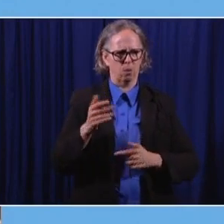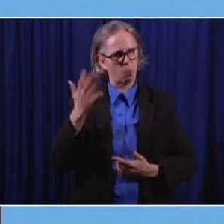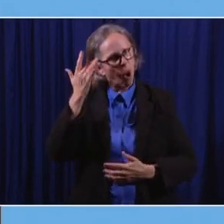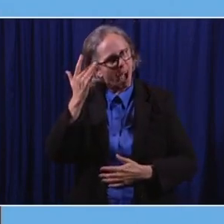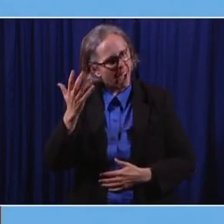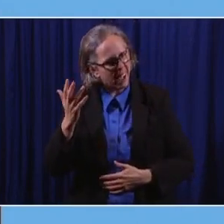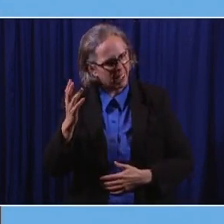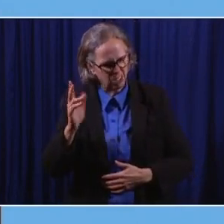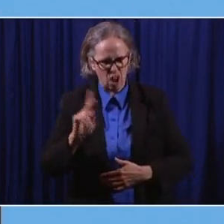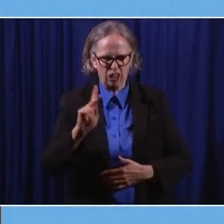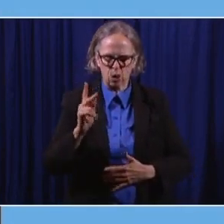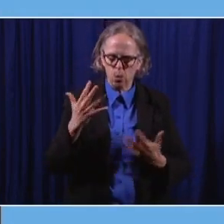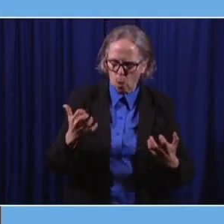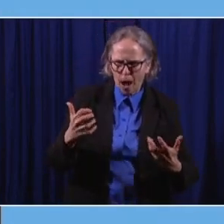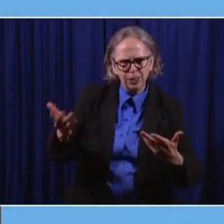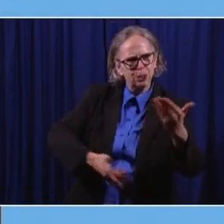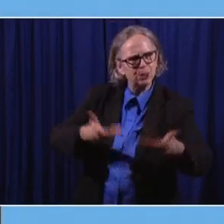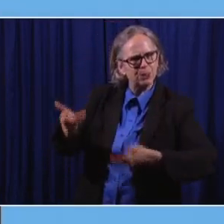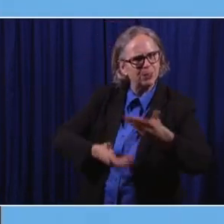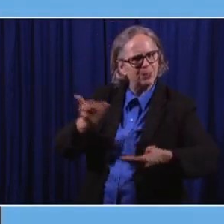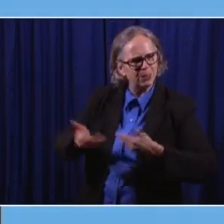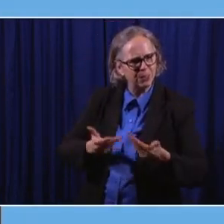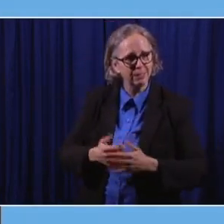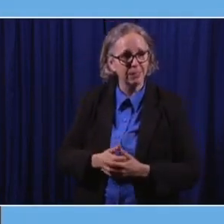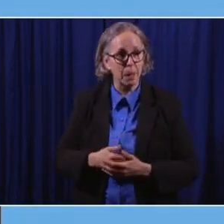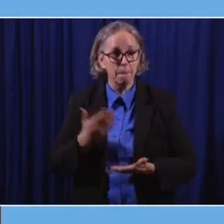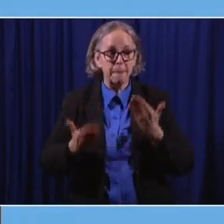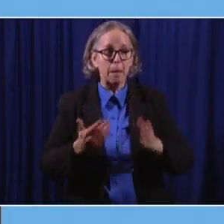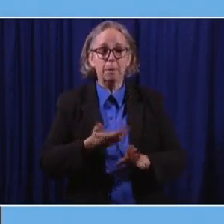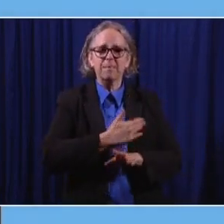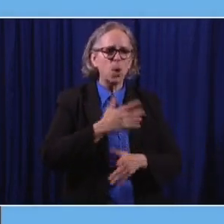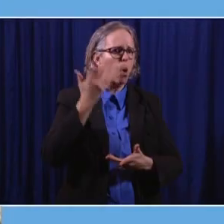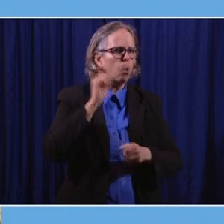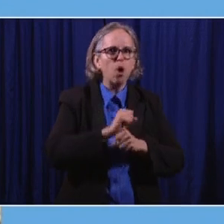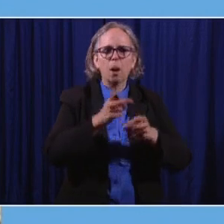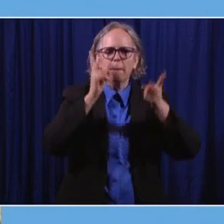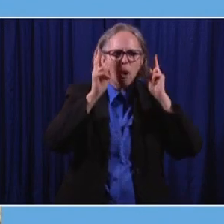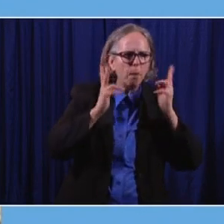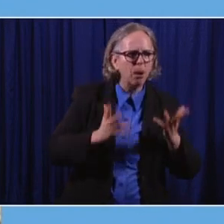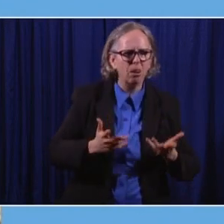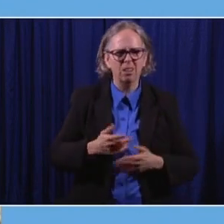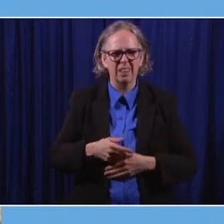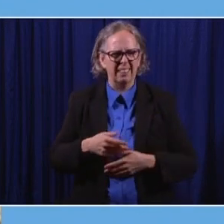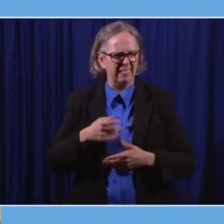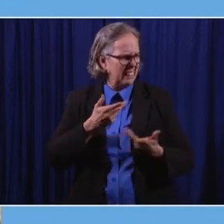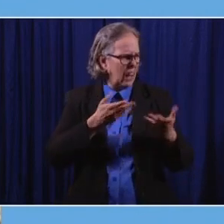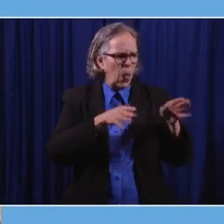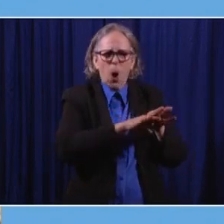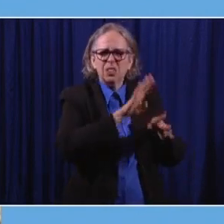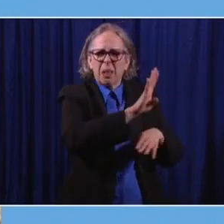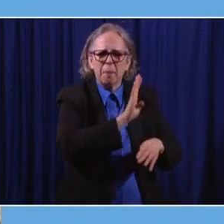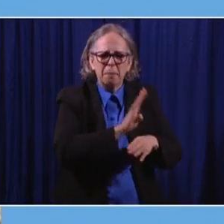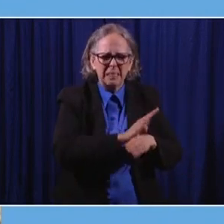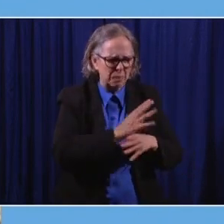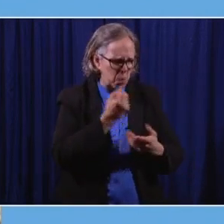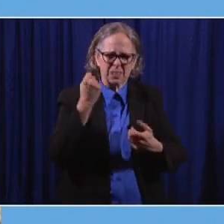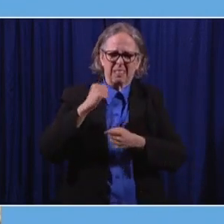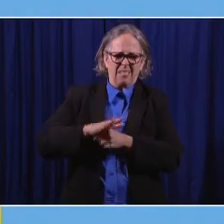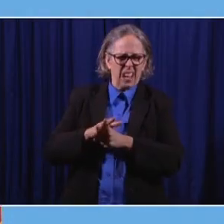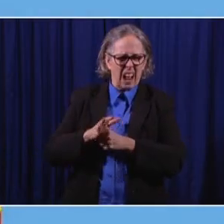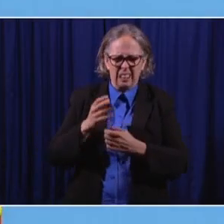as restaurants, maybe bars, salons, had to close due to the pandemic. I just appreciate and I value